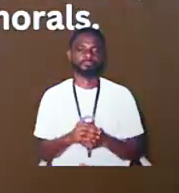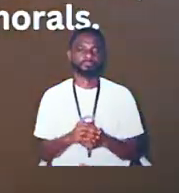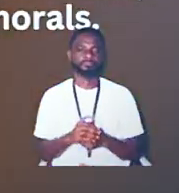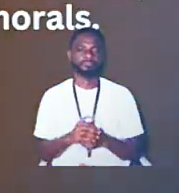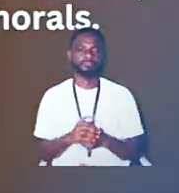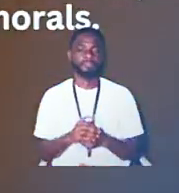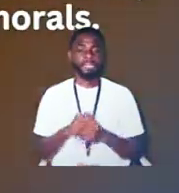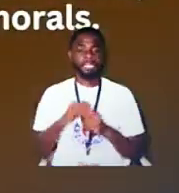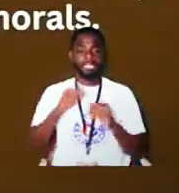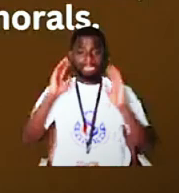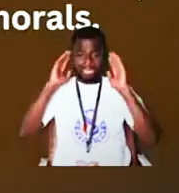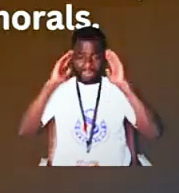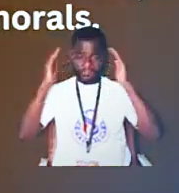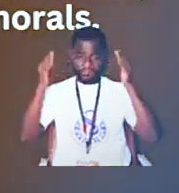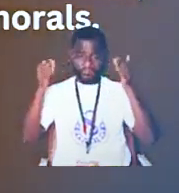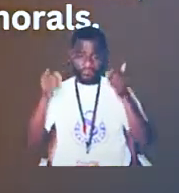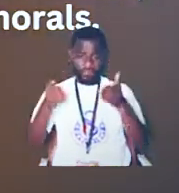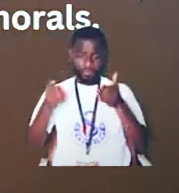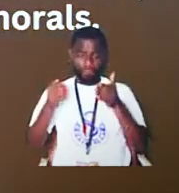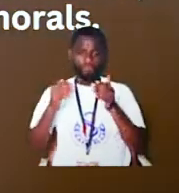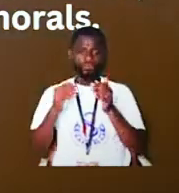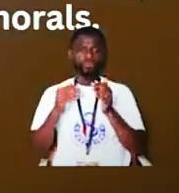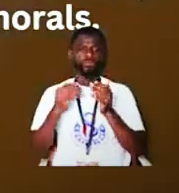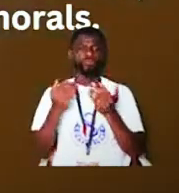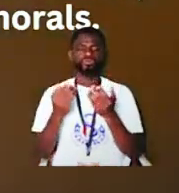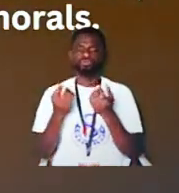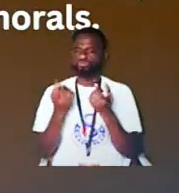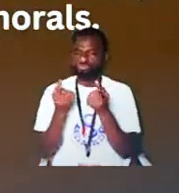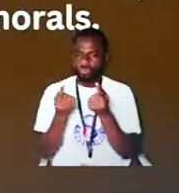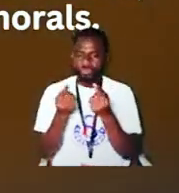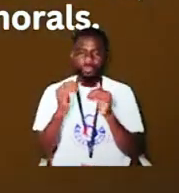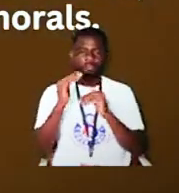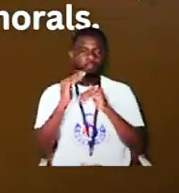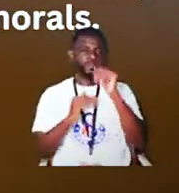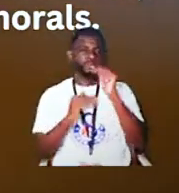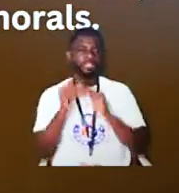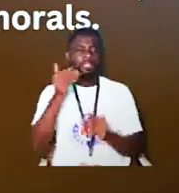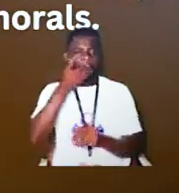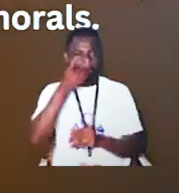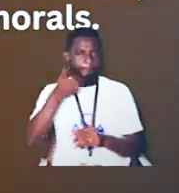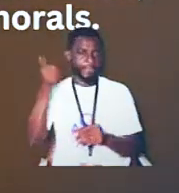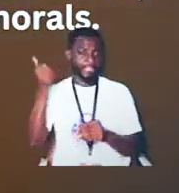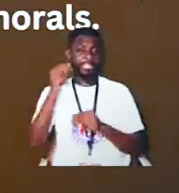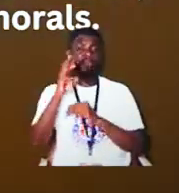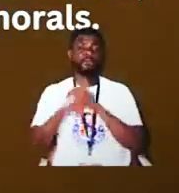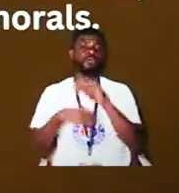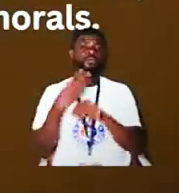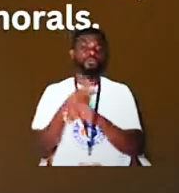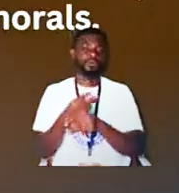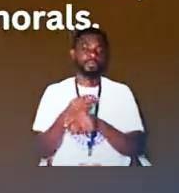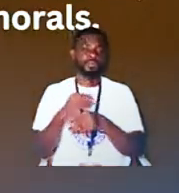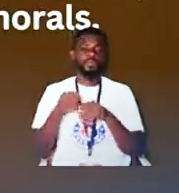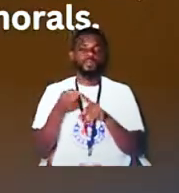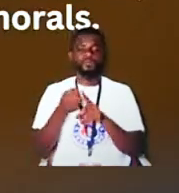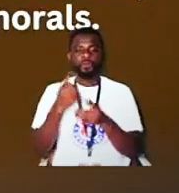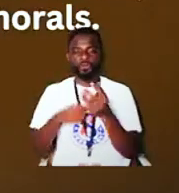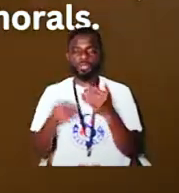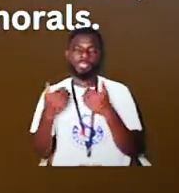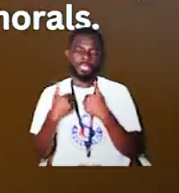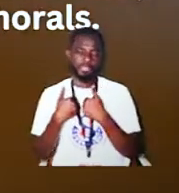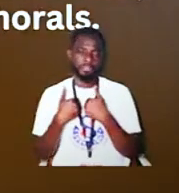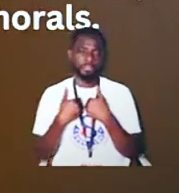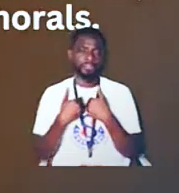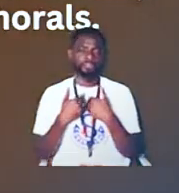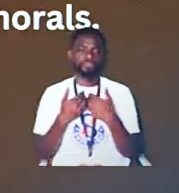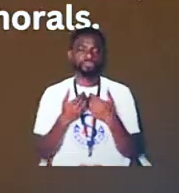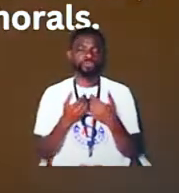The focus was building a better world out of what they had. So instead of behaving